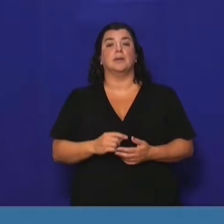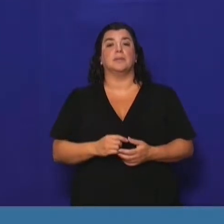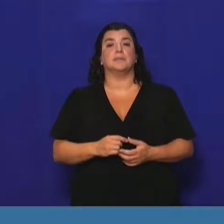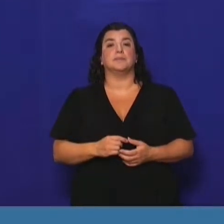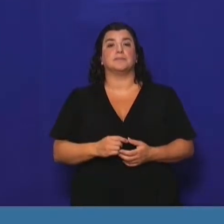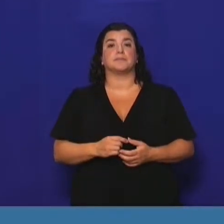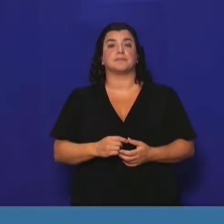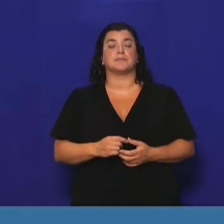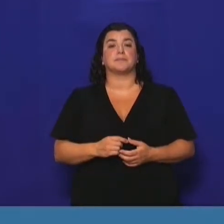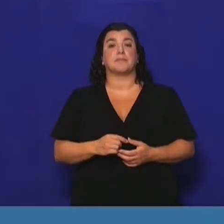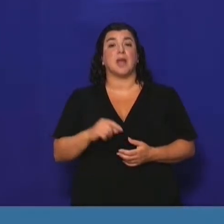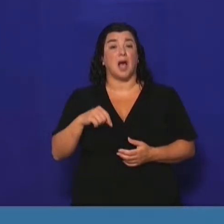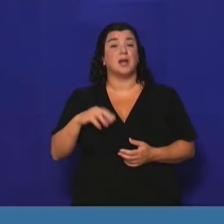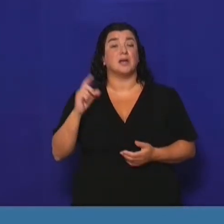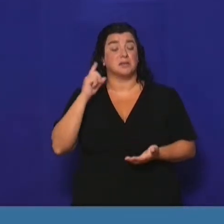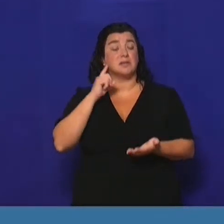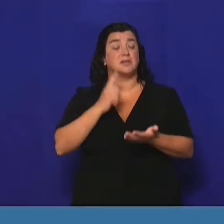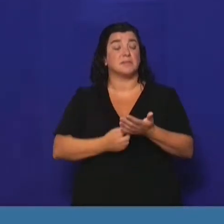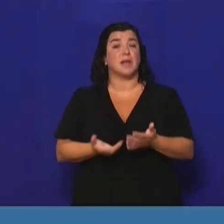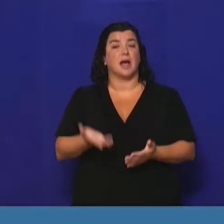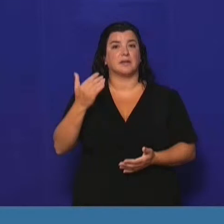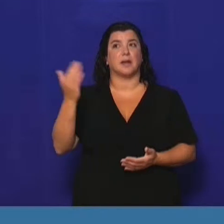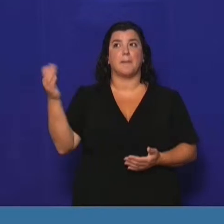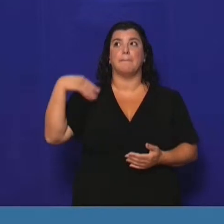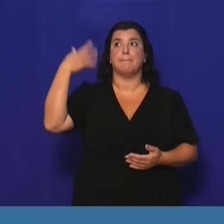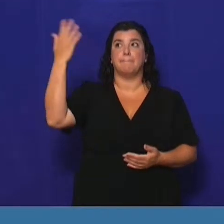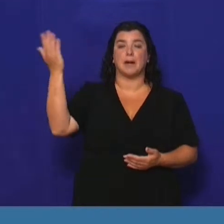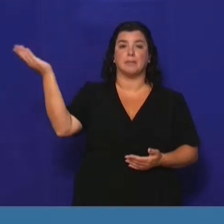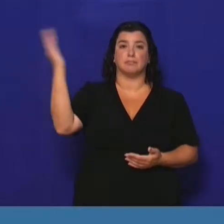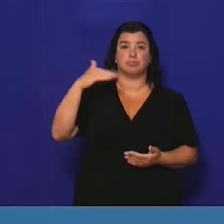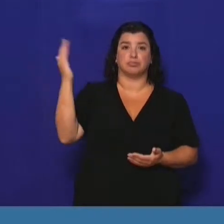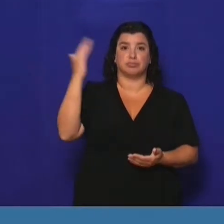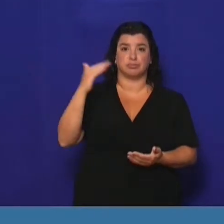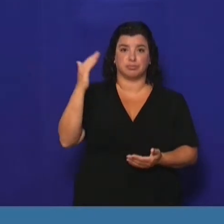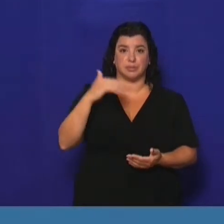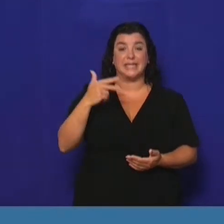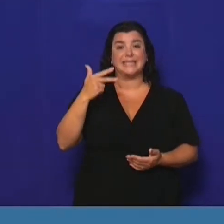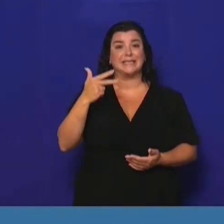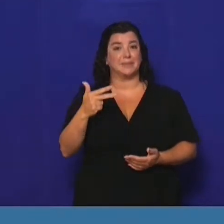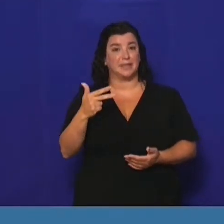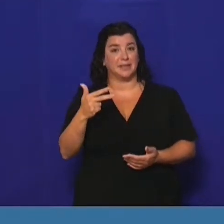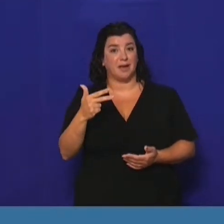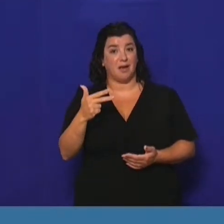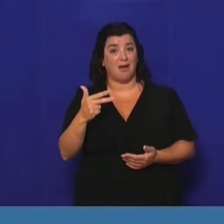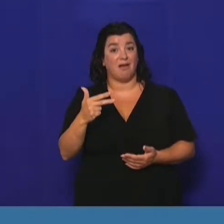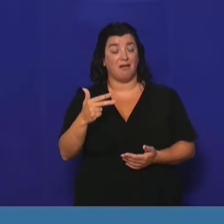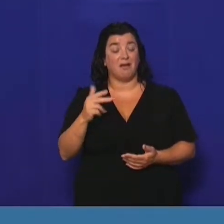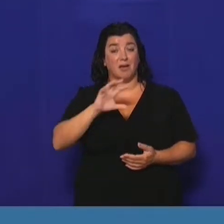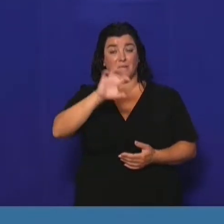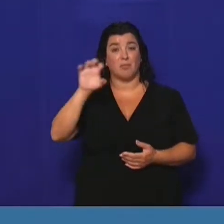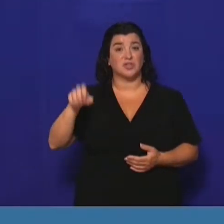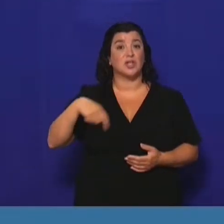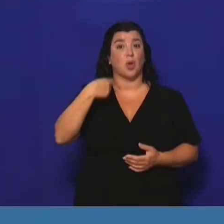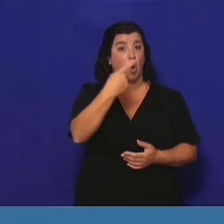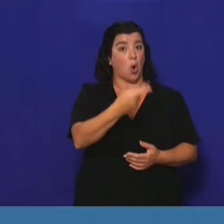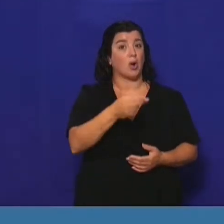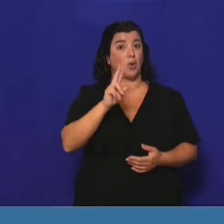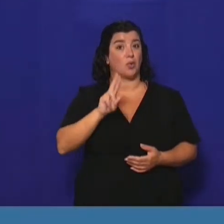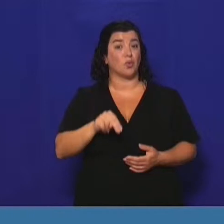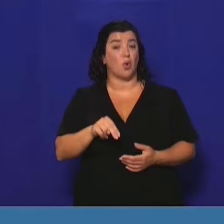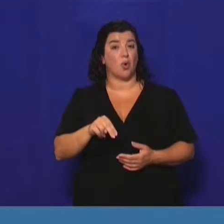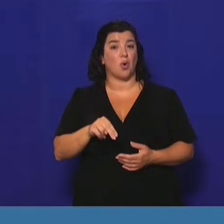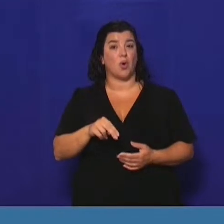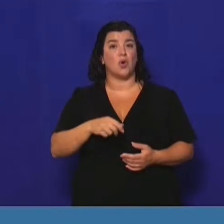każijiet importati propju dil-ġimgħa li kellna 8 każijiet oħra importati li ġew minn pajjiżi oħrajn li għandna